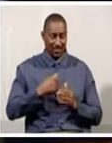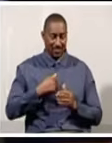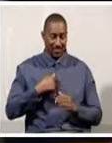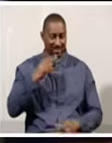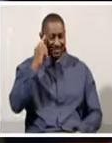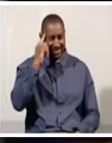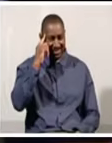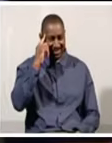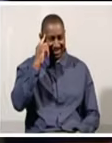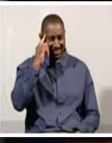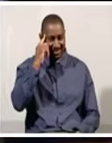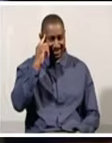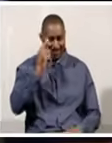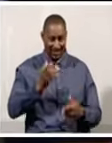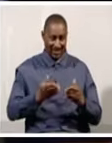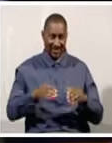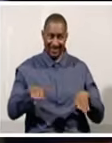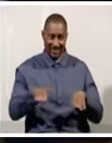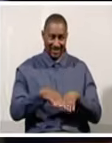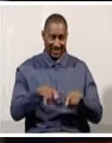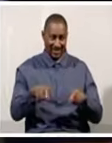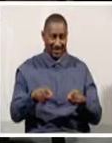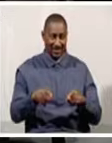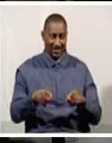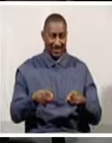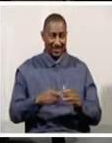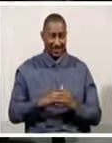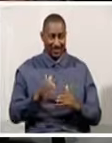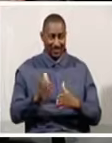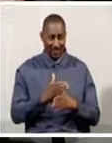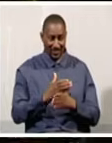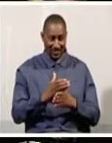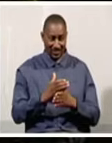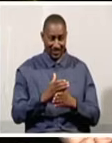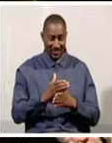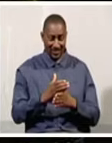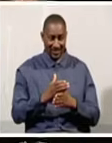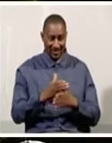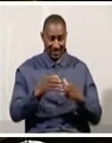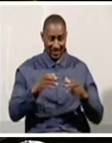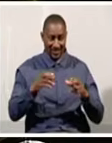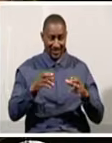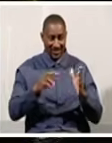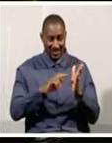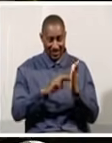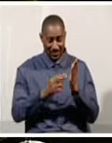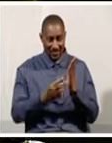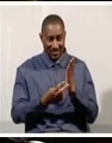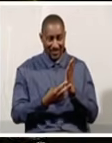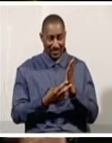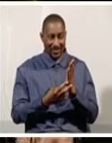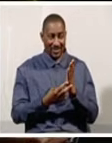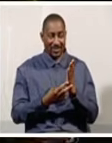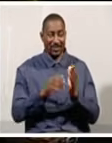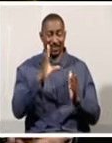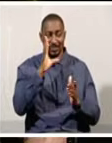I was thinking perhaps the same would be applied here. Because obviously that it's a kind of program that will be exposing certain weaknesses within the system, et